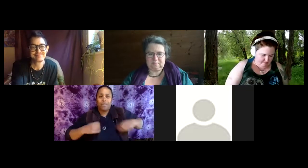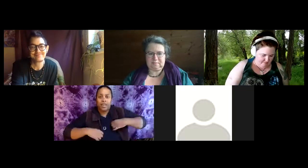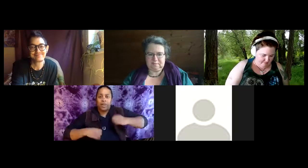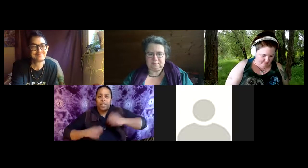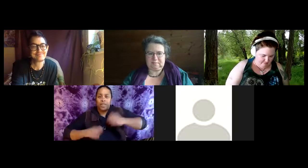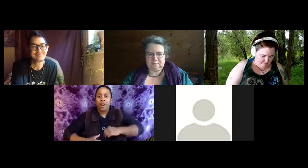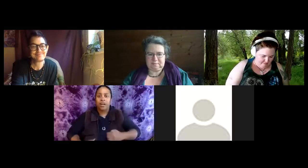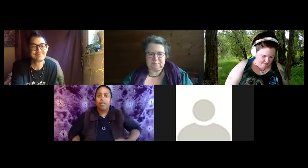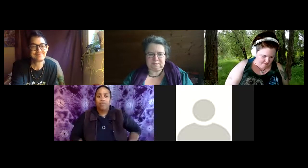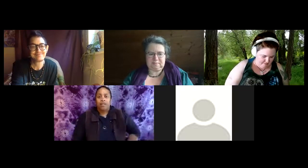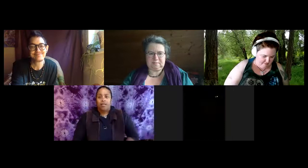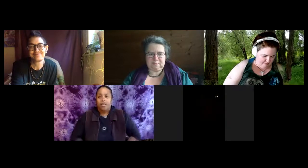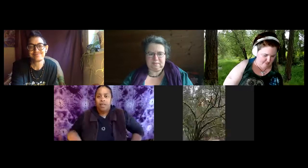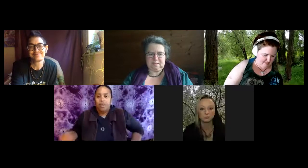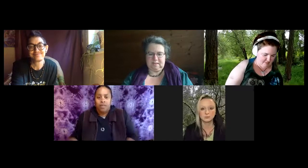tidbit there.